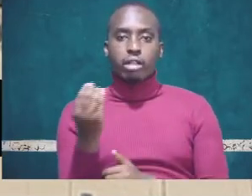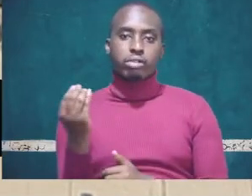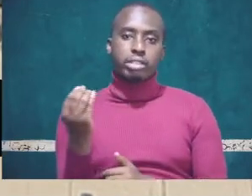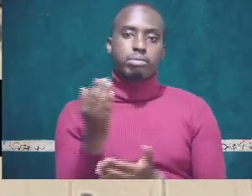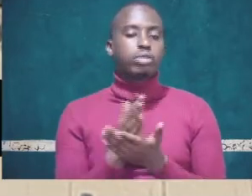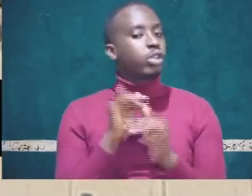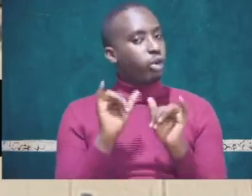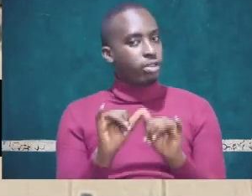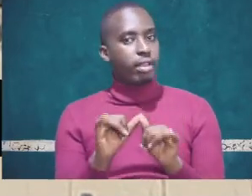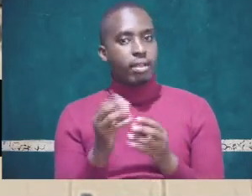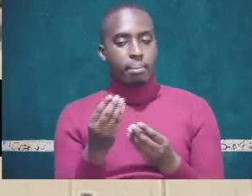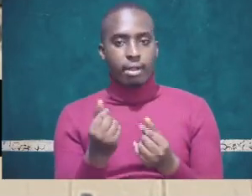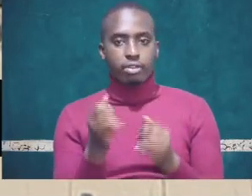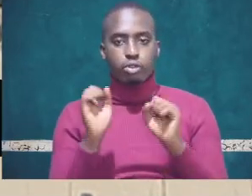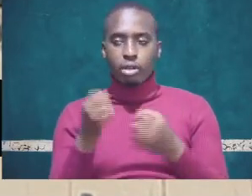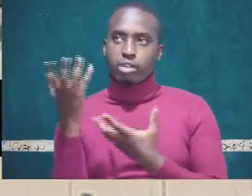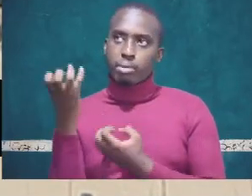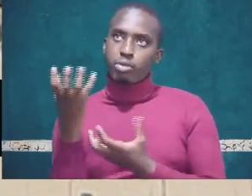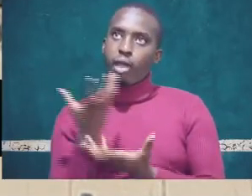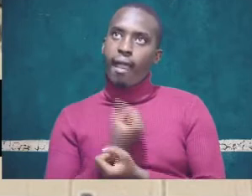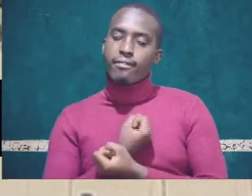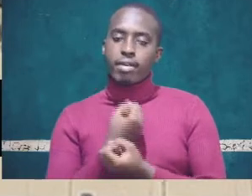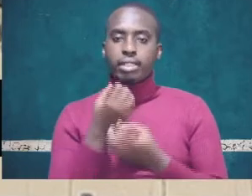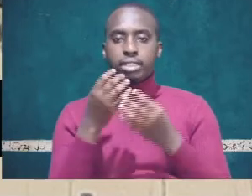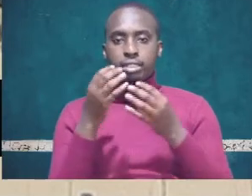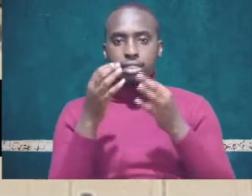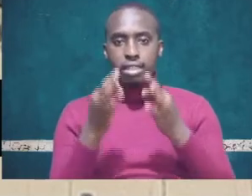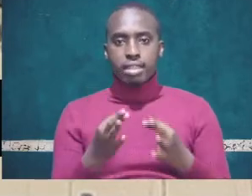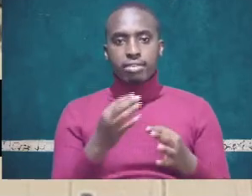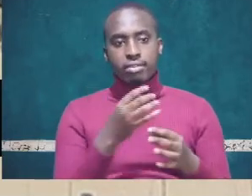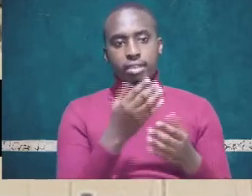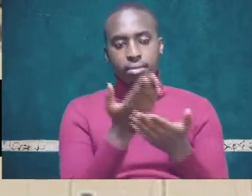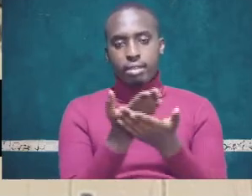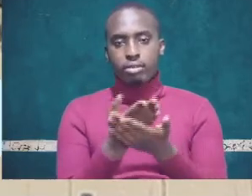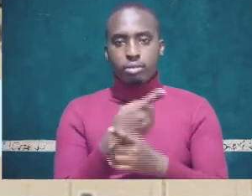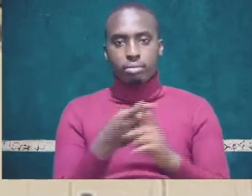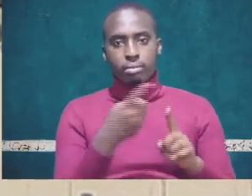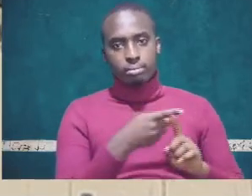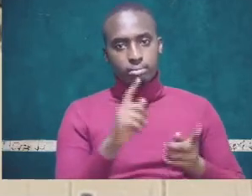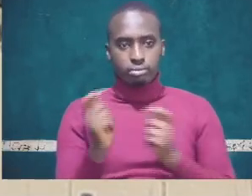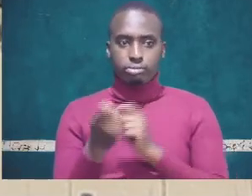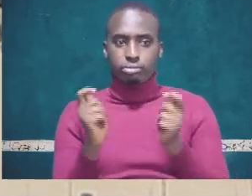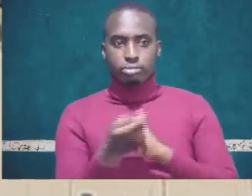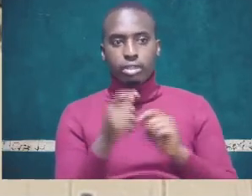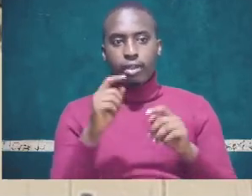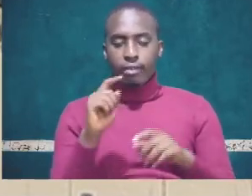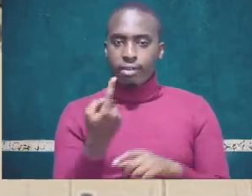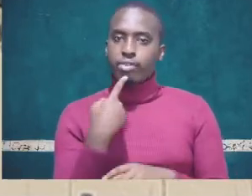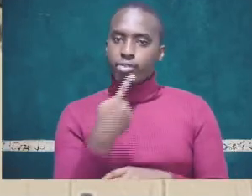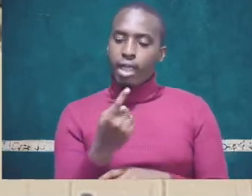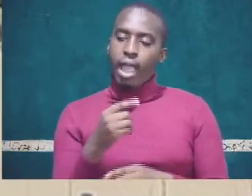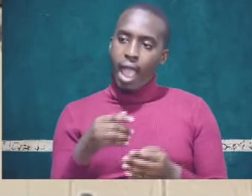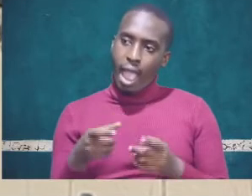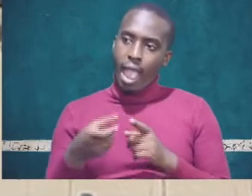is our constant price, we shall expect to have quantities of this commodity changing. And I want us to first illustrate an